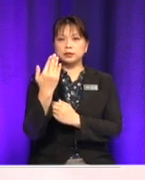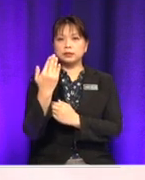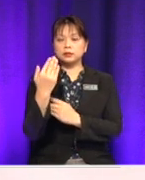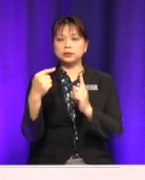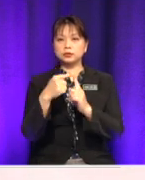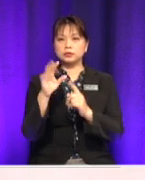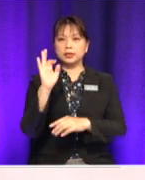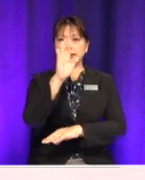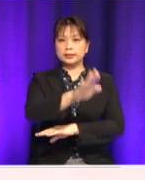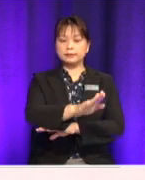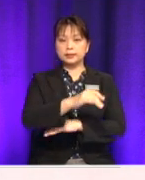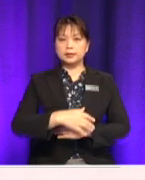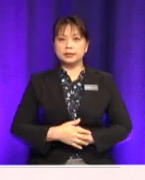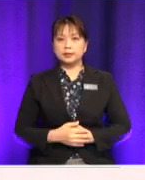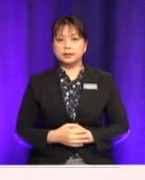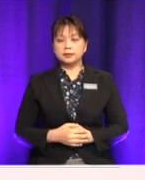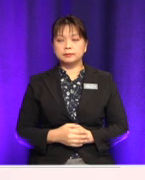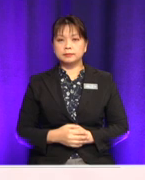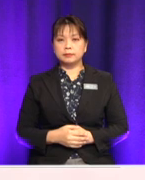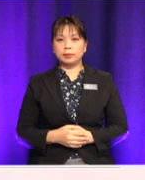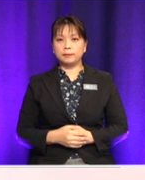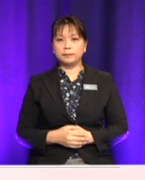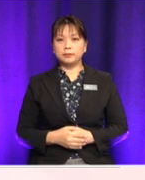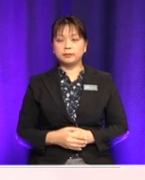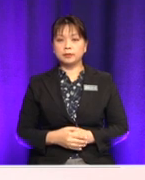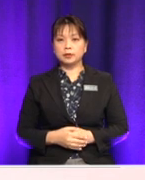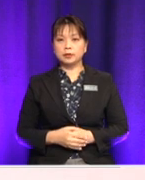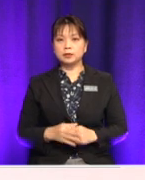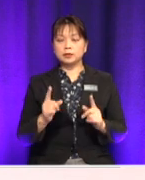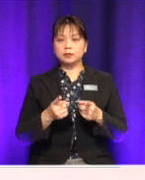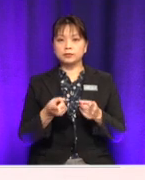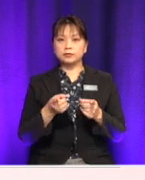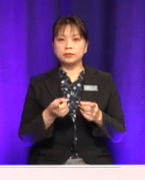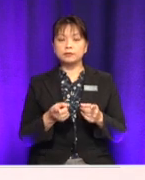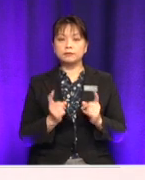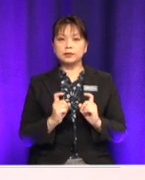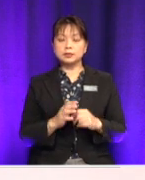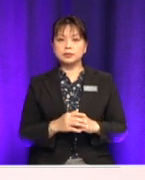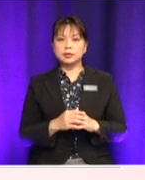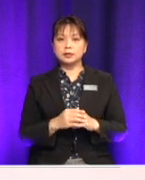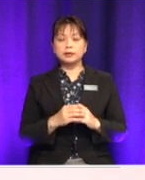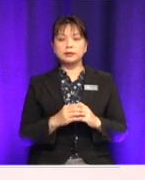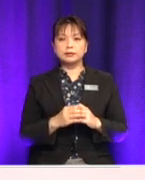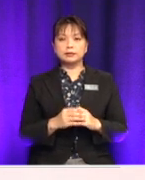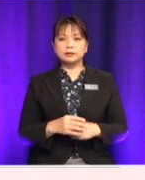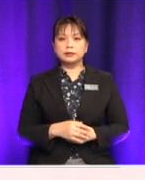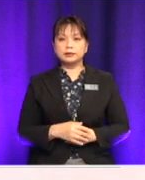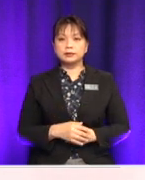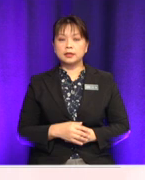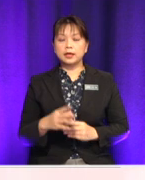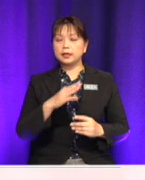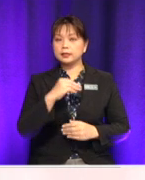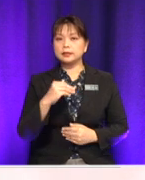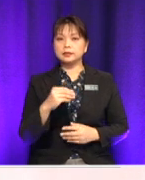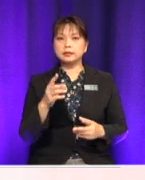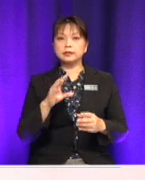in the afternoon from 1 to half past 2. A fascinating country indeed, with beautiful scenery, but that's not